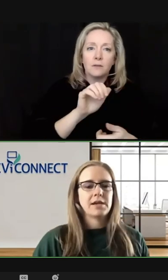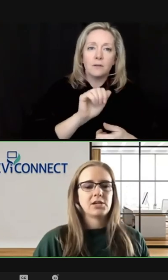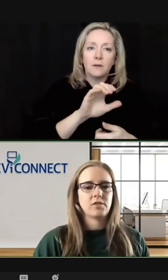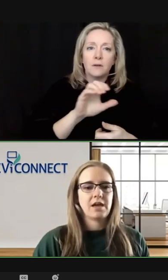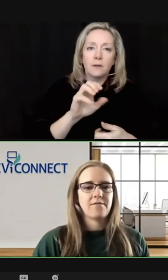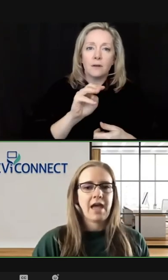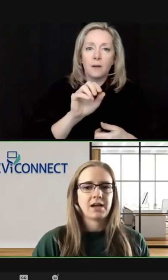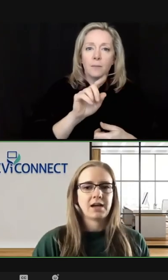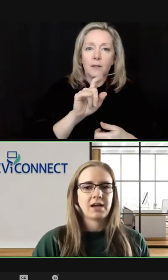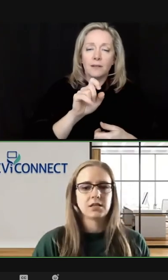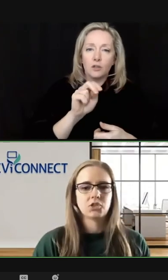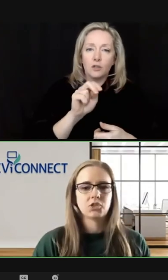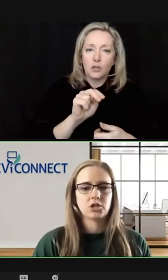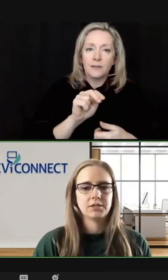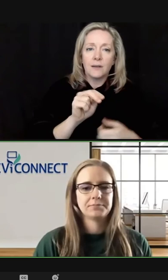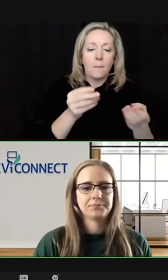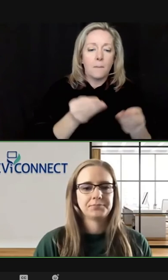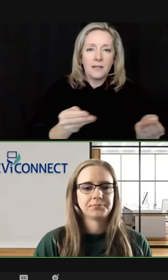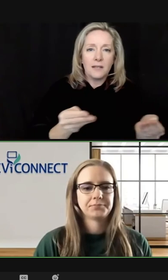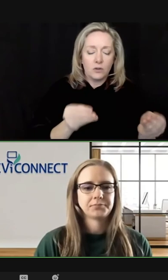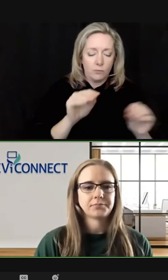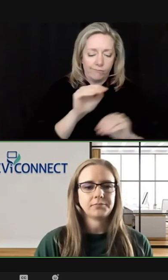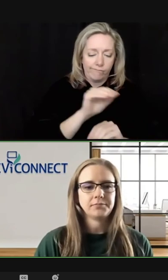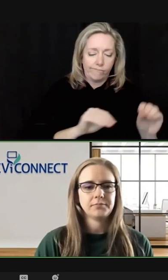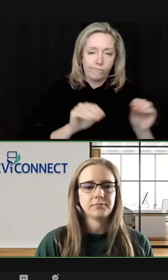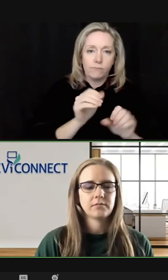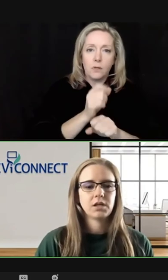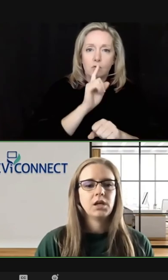materials to make sure they have access to the instruction.